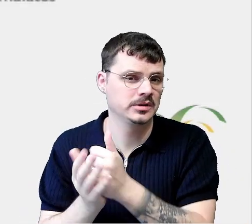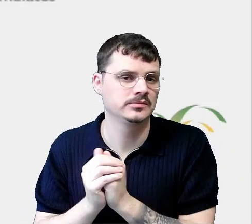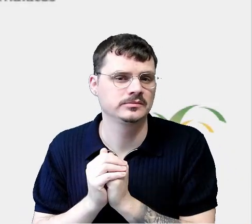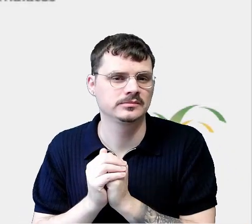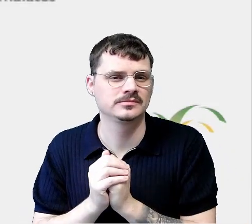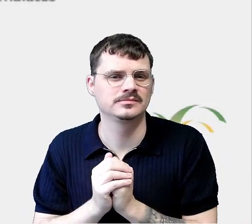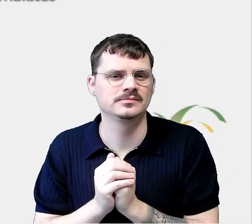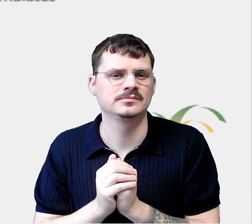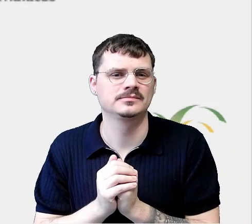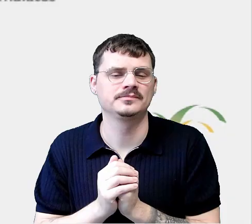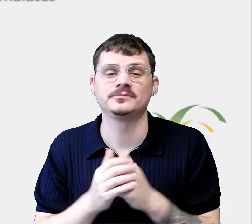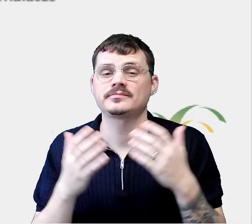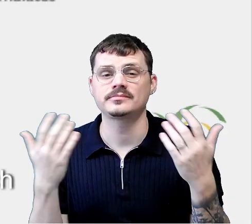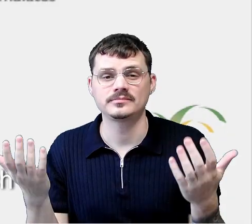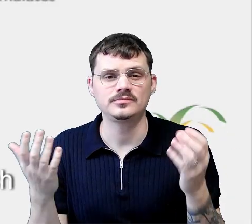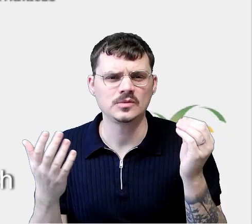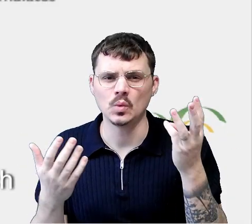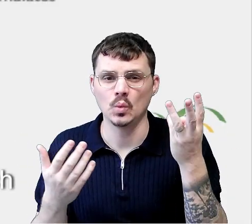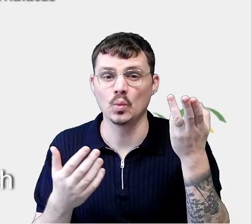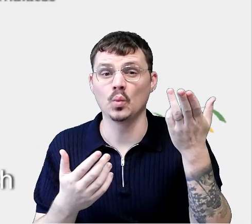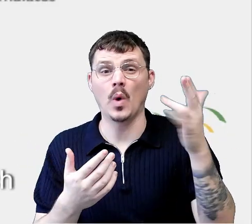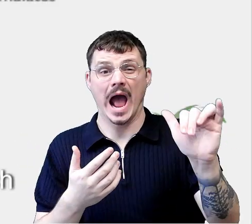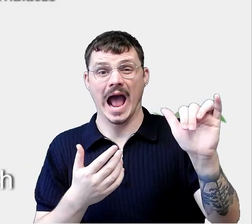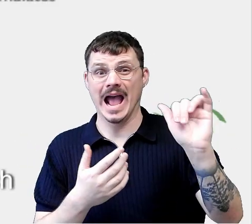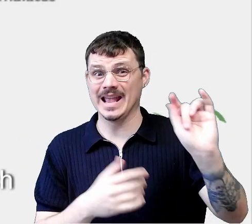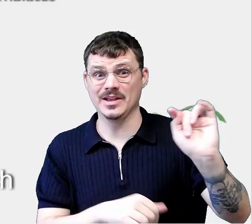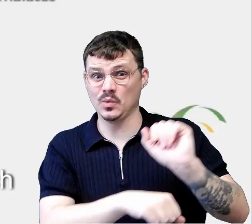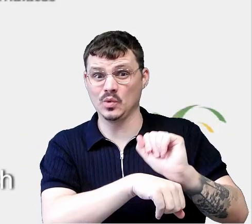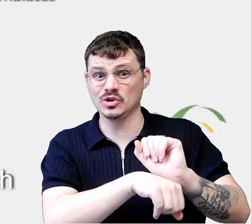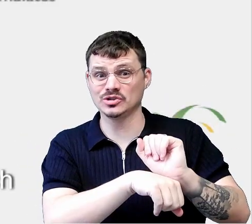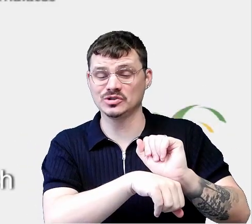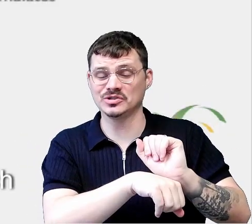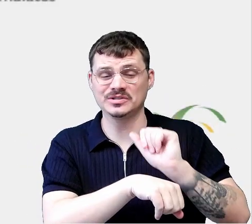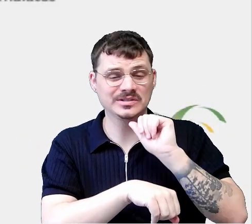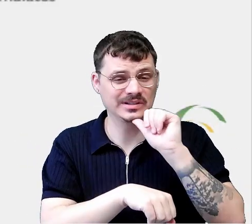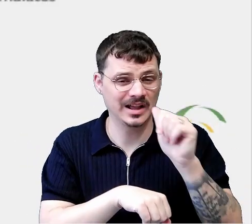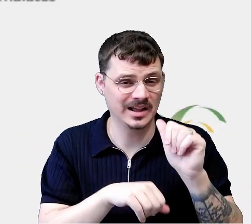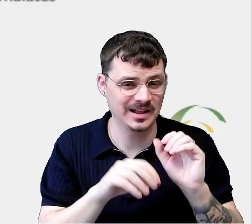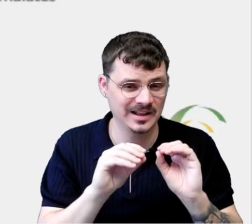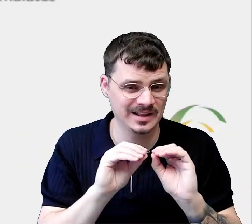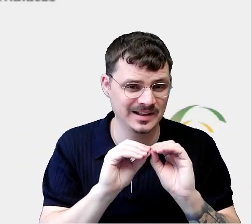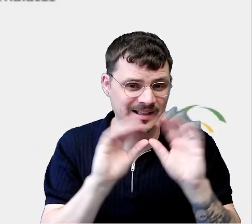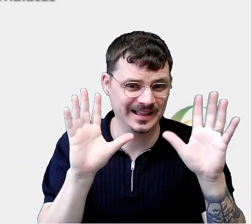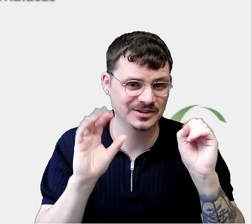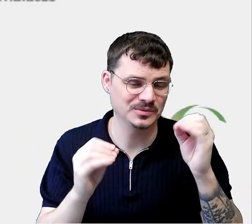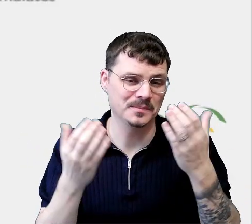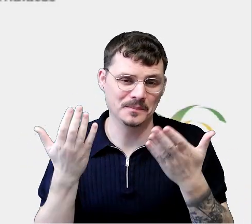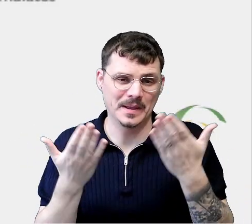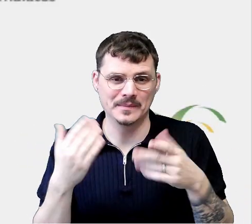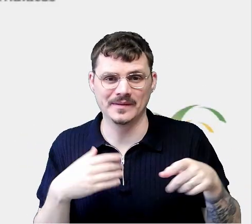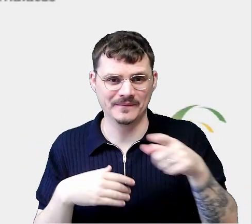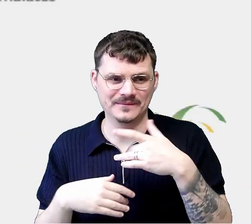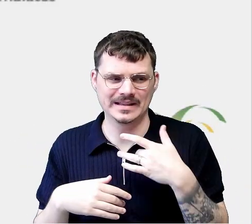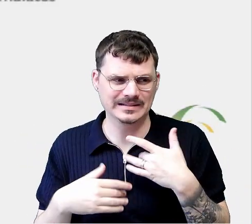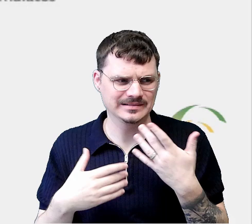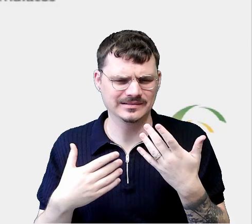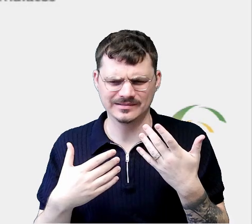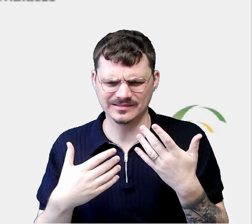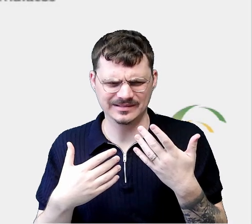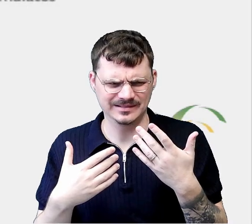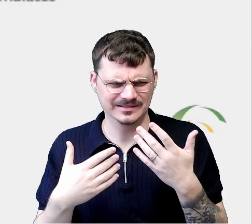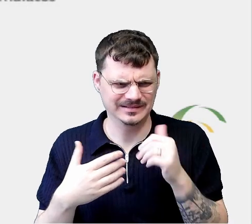The mechanism of action, the why it works, is not totally clear, which can make us all a little bit